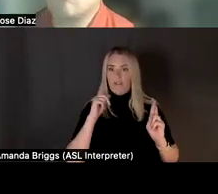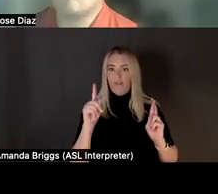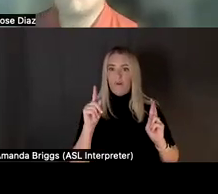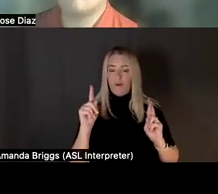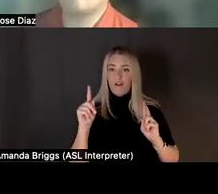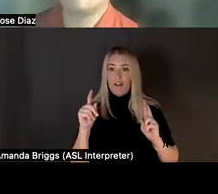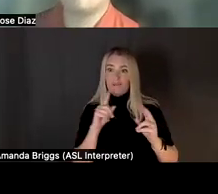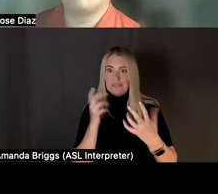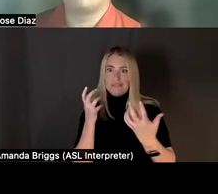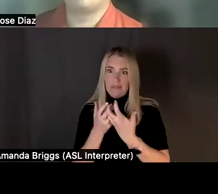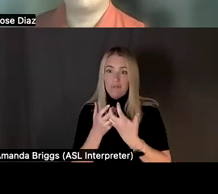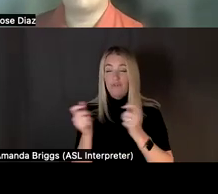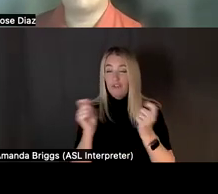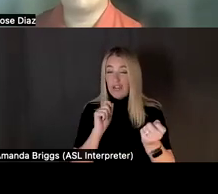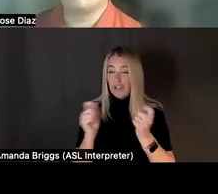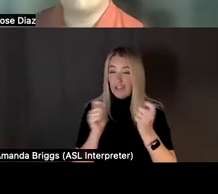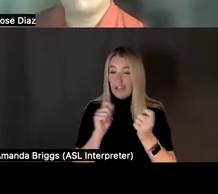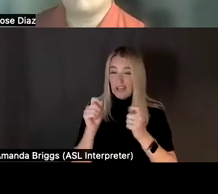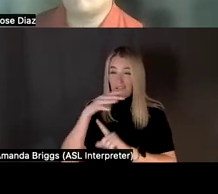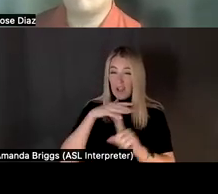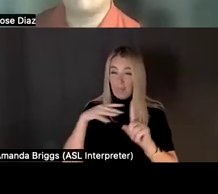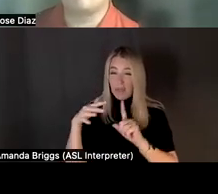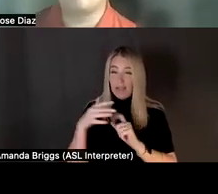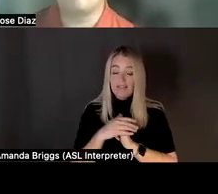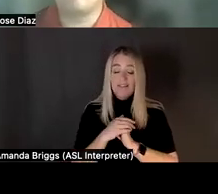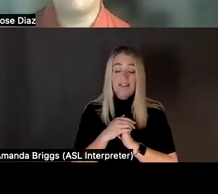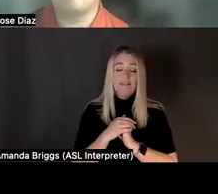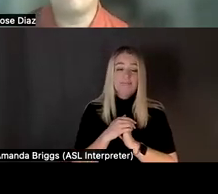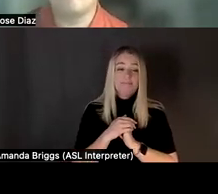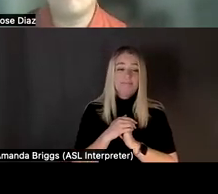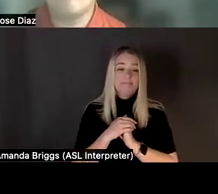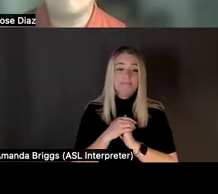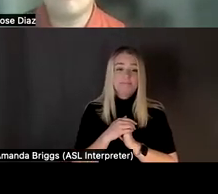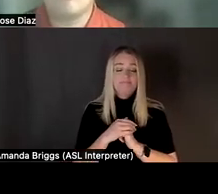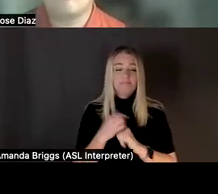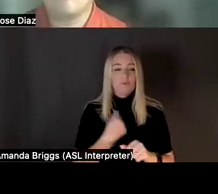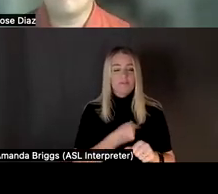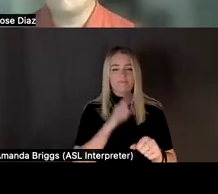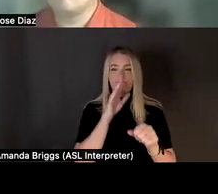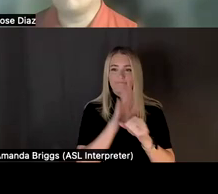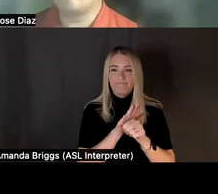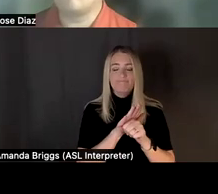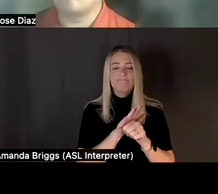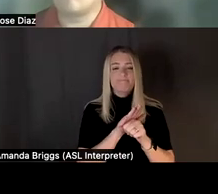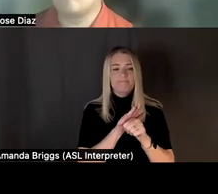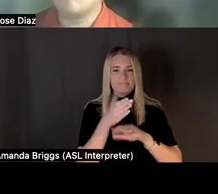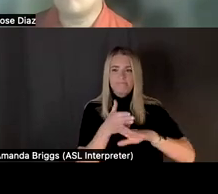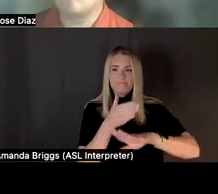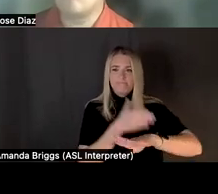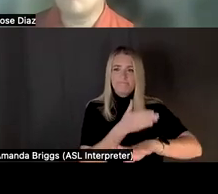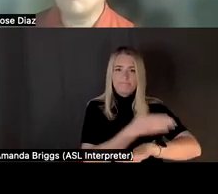to changing environments. And so we're committed to getting better all the